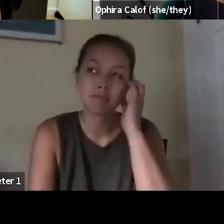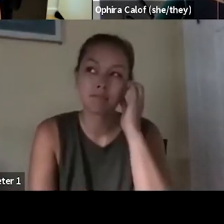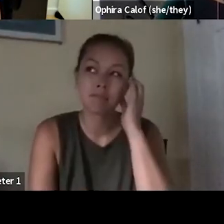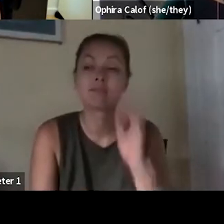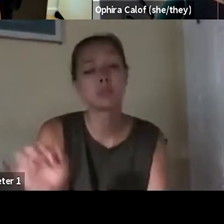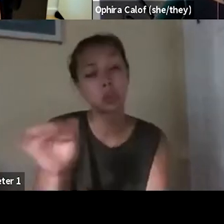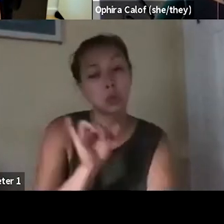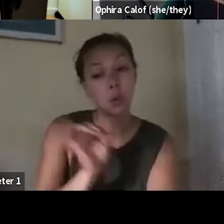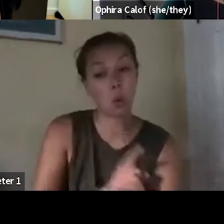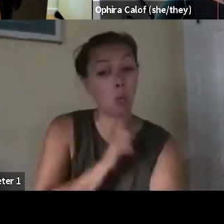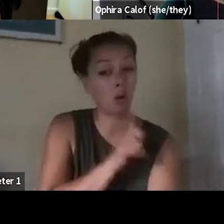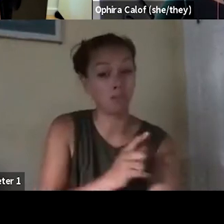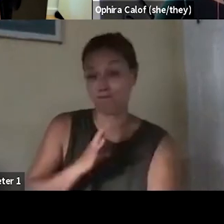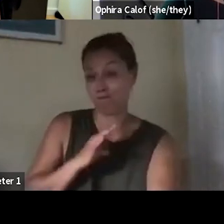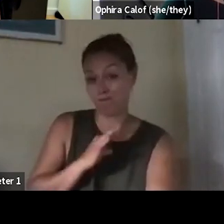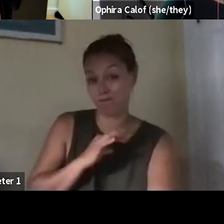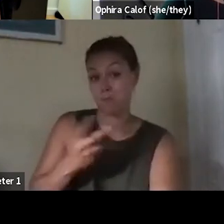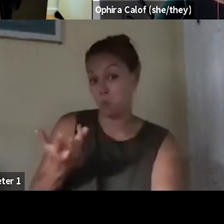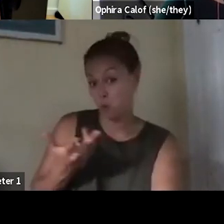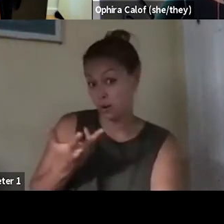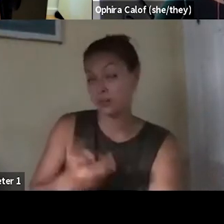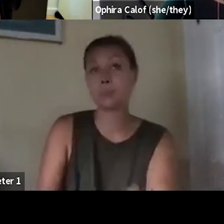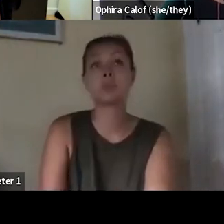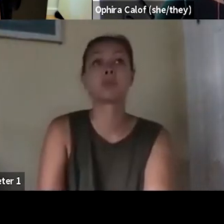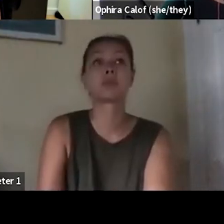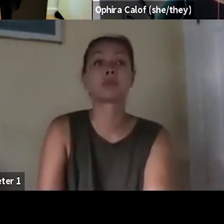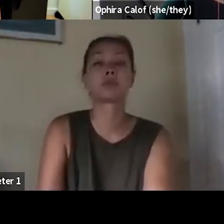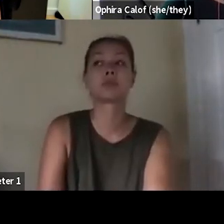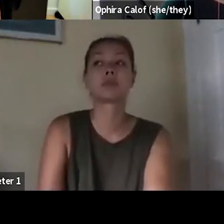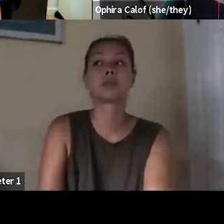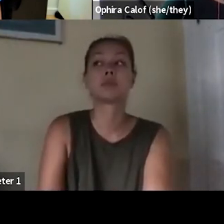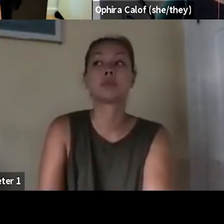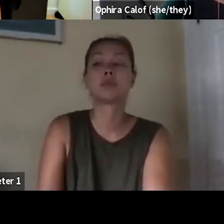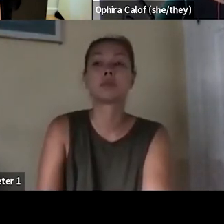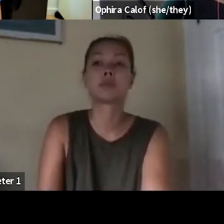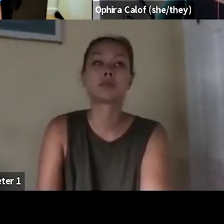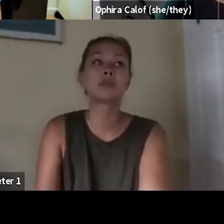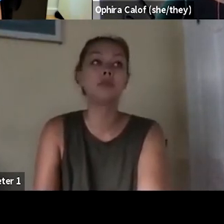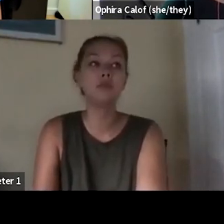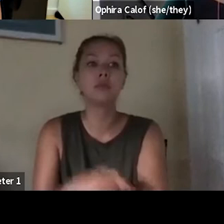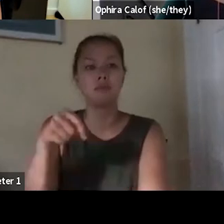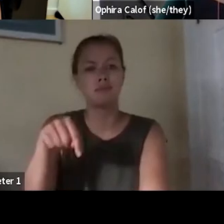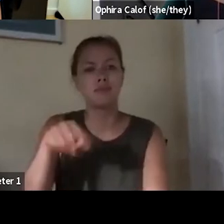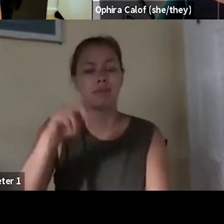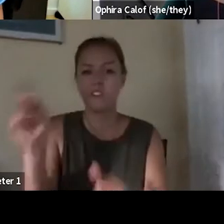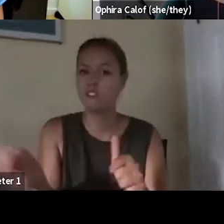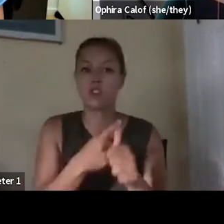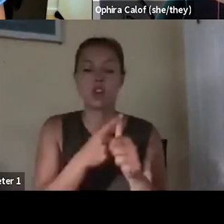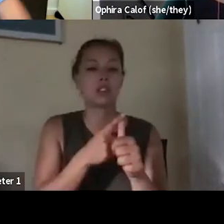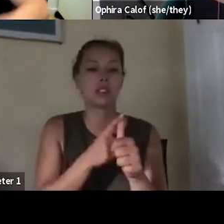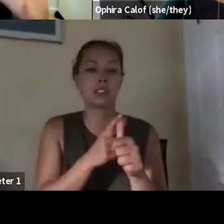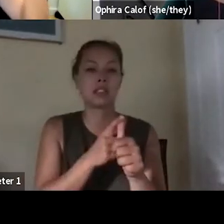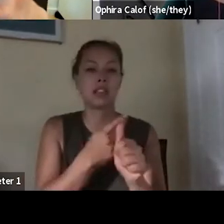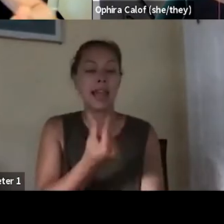it's the first time a show has been able to have a gay protagonist in a young